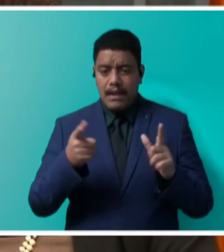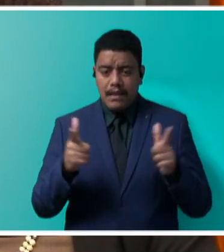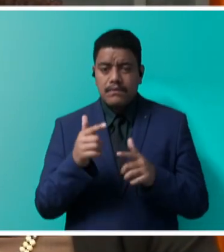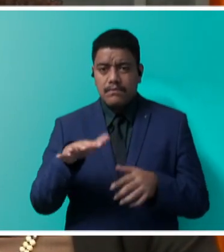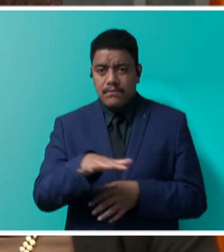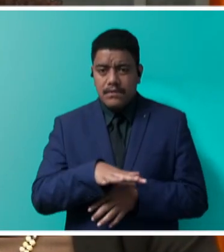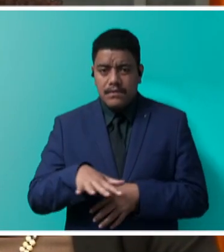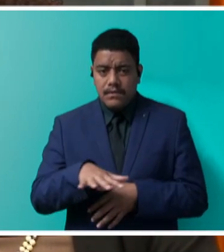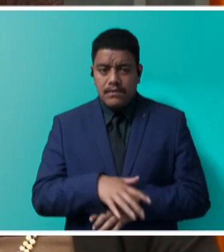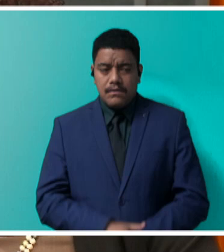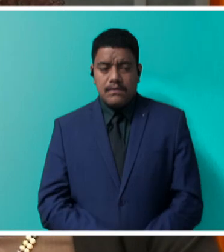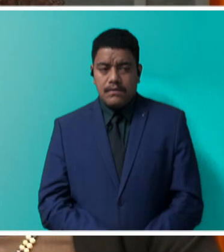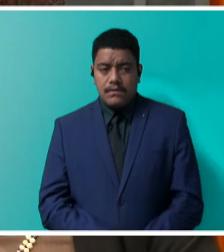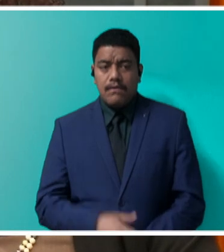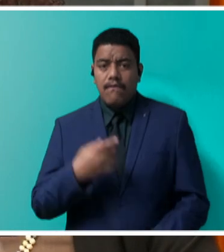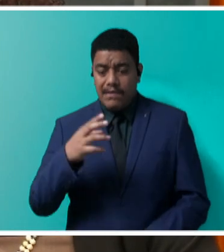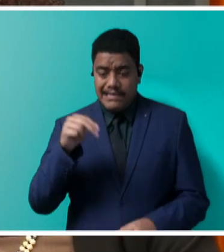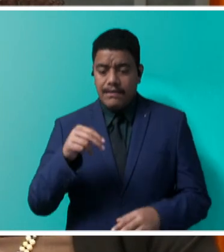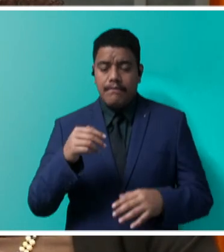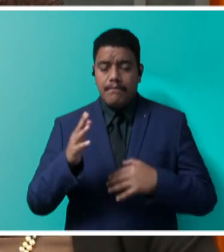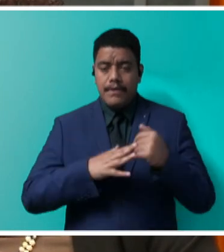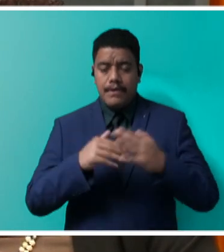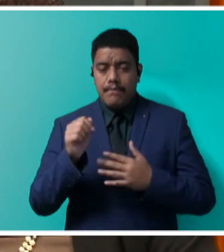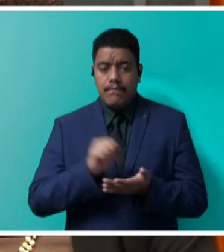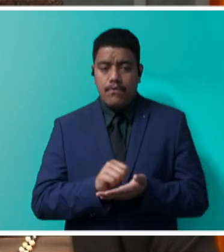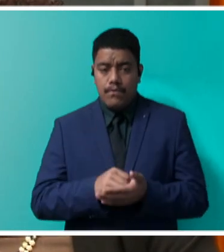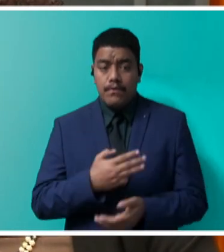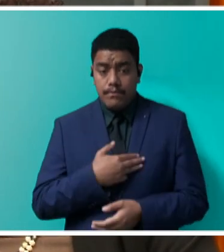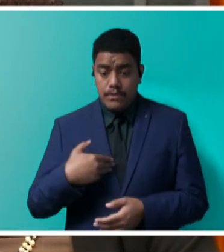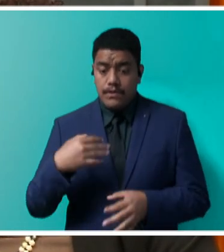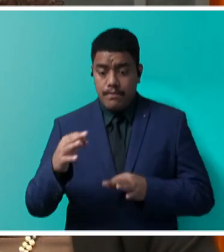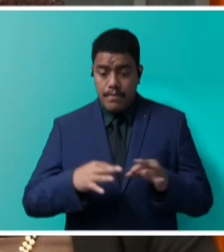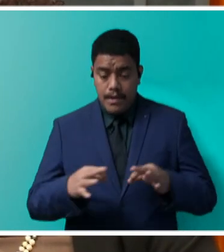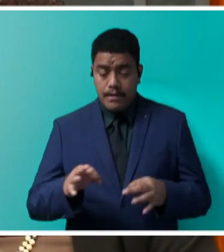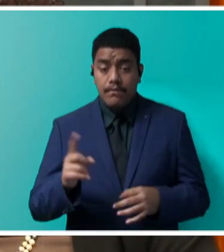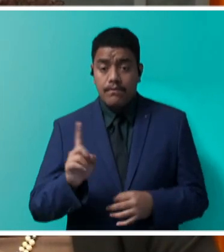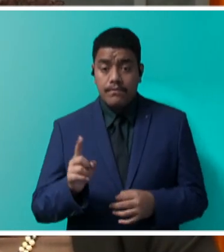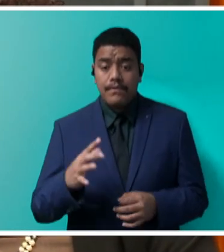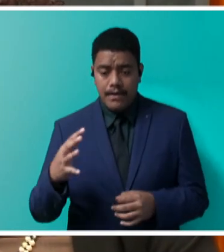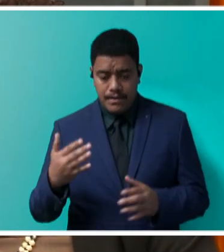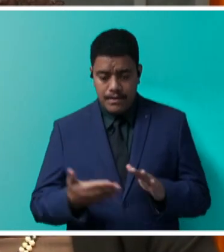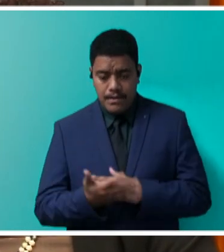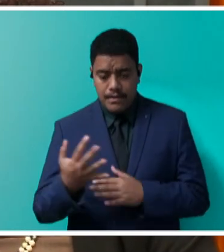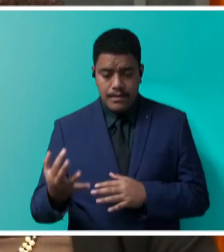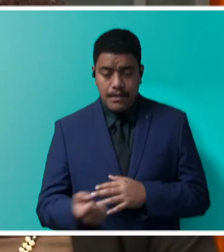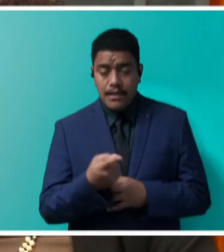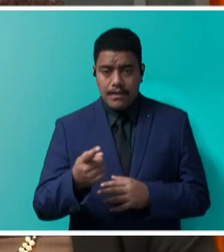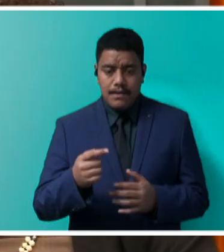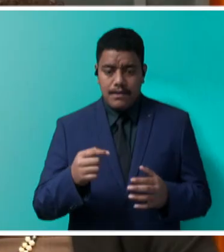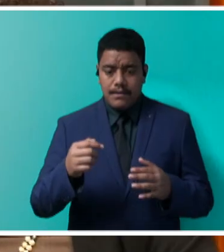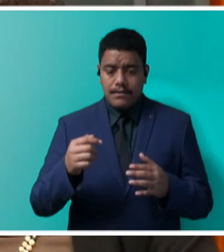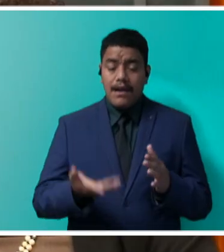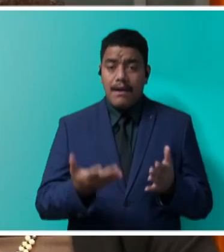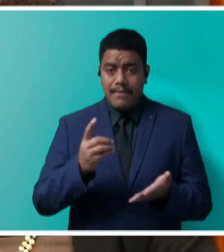and its whole infrastructure. The ministry's plan is to undertake a major refurbishment and upgrade of